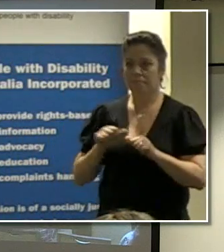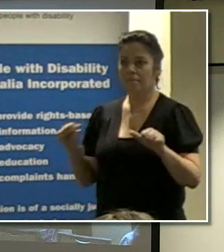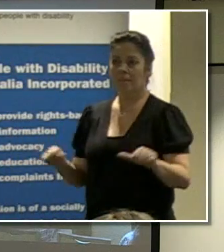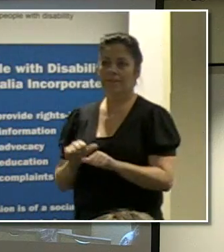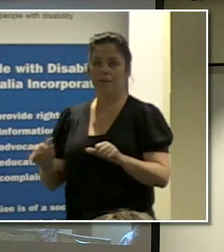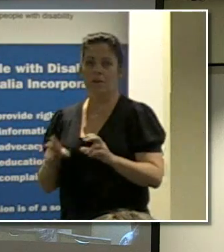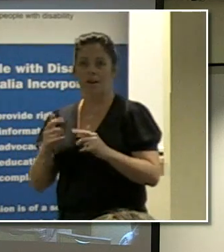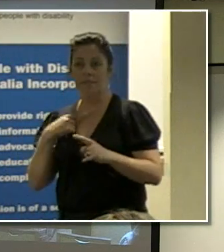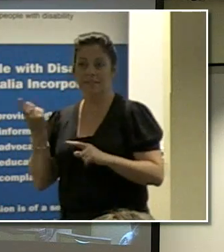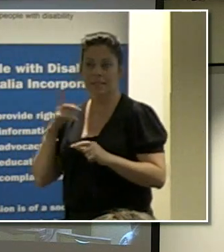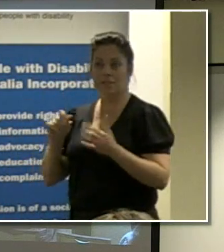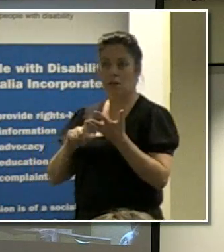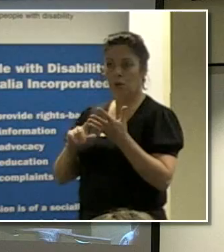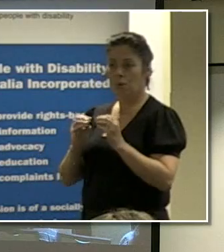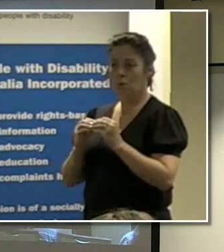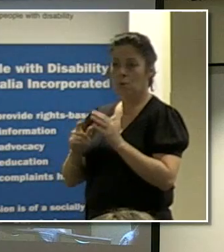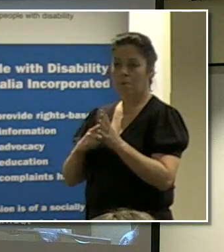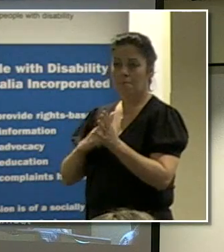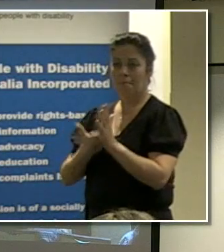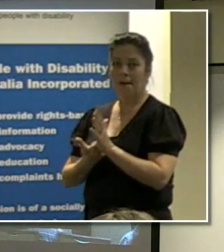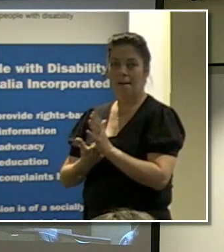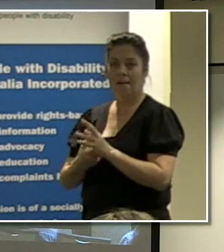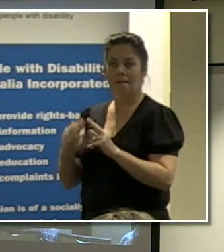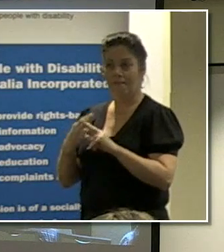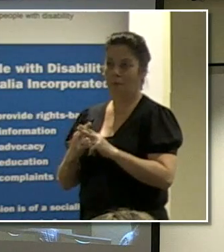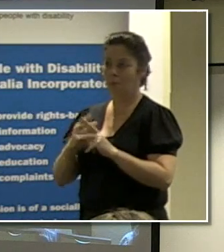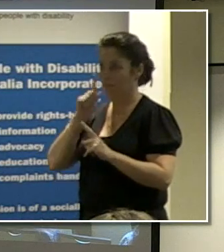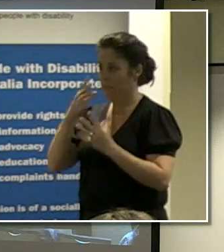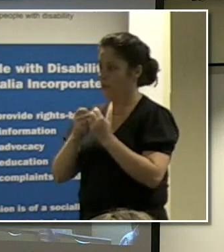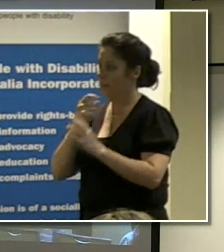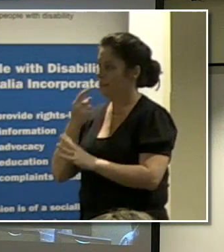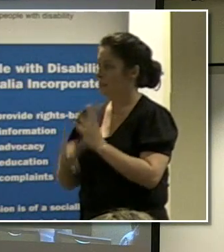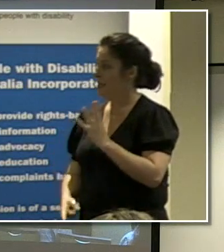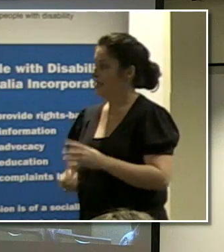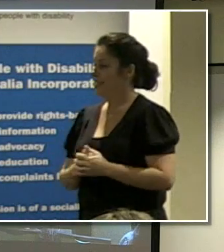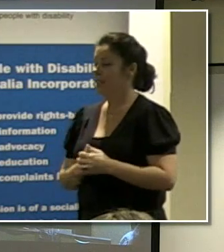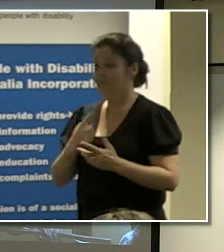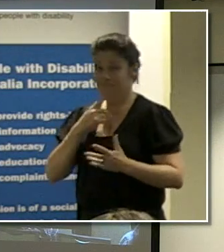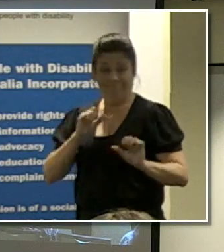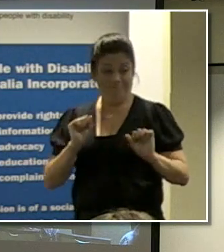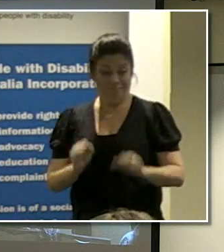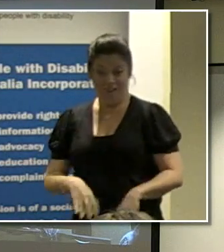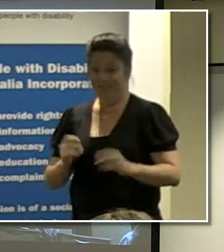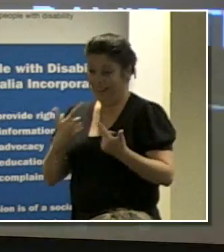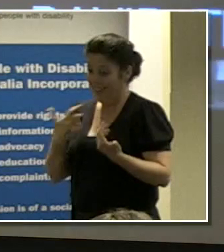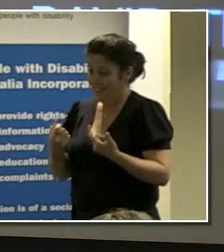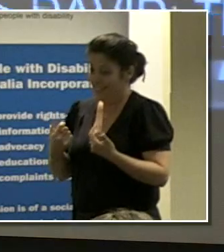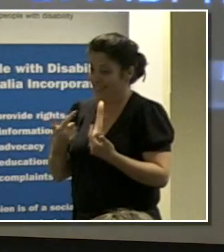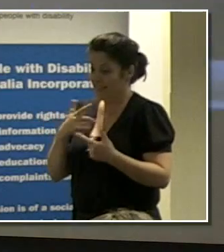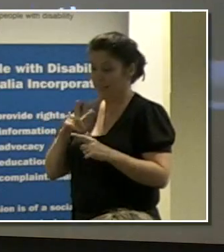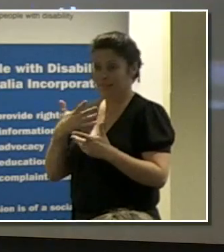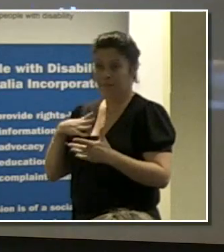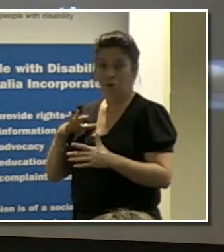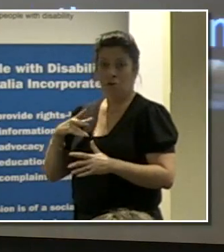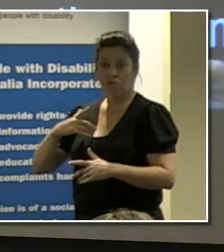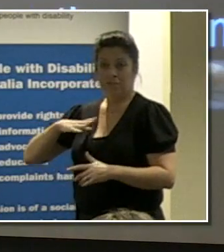for if you... That's right, and that was the example. And and there's no reason why it couldn't be expanded